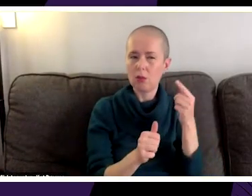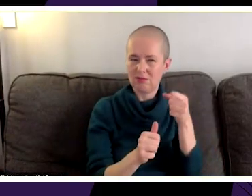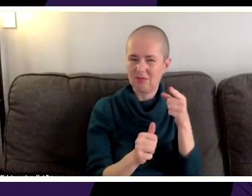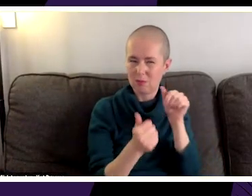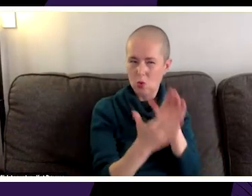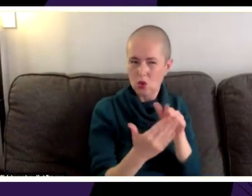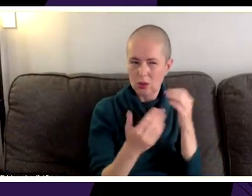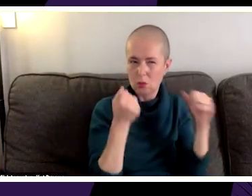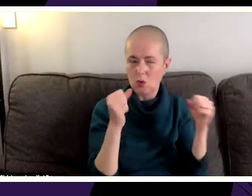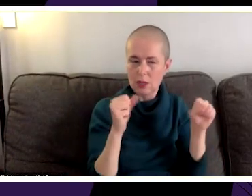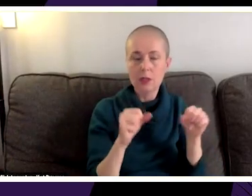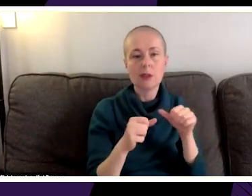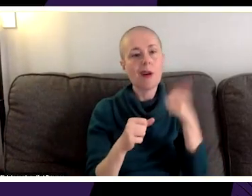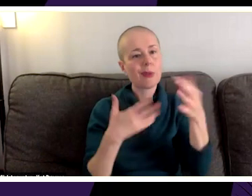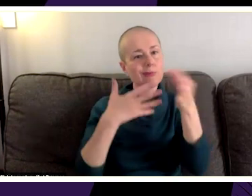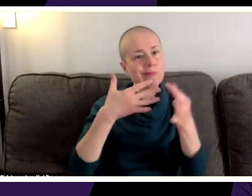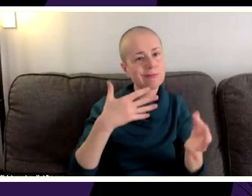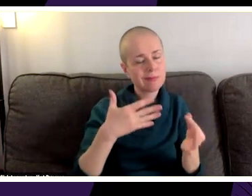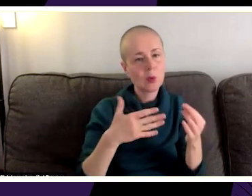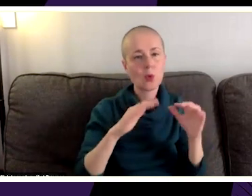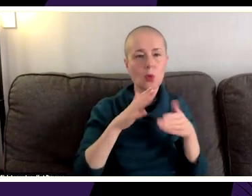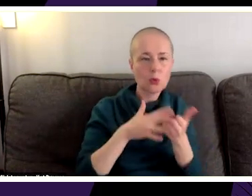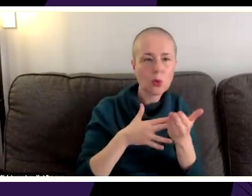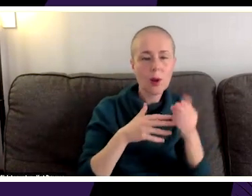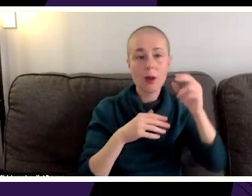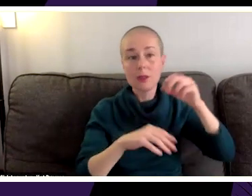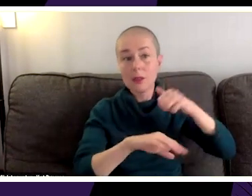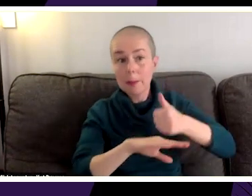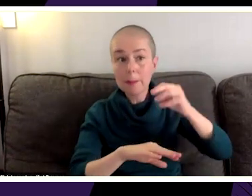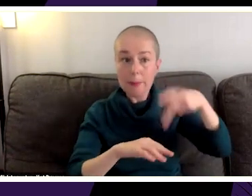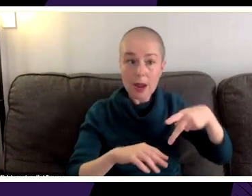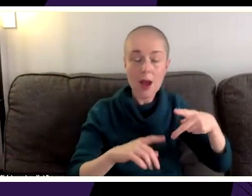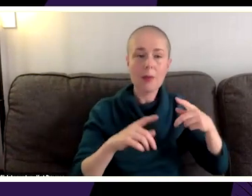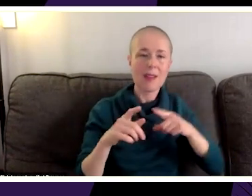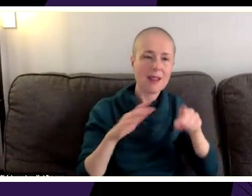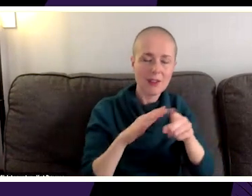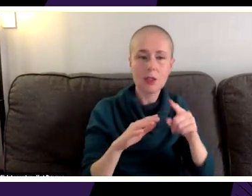route of mapping, imaginating, and navigating not just the water, but the world as we know it.